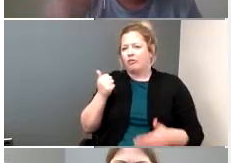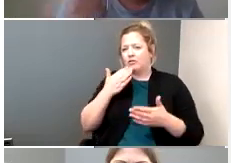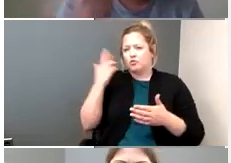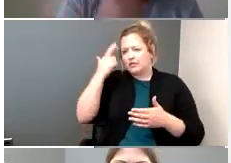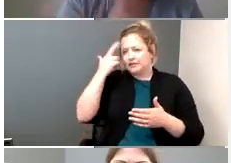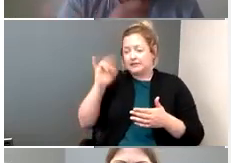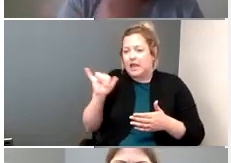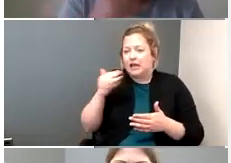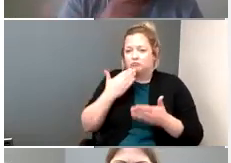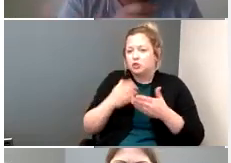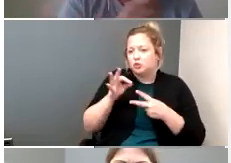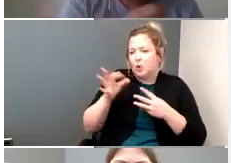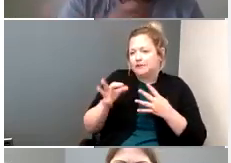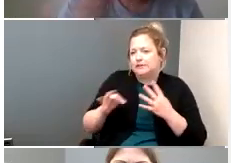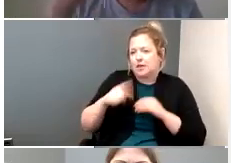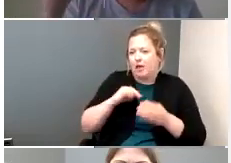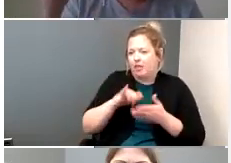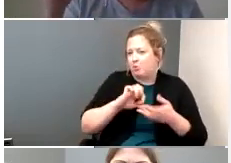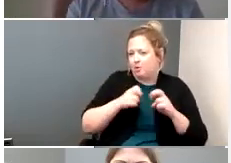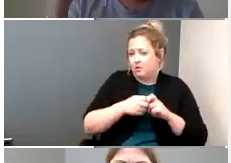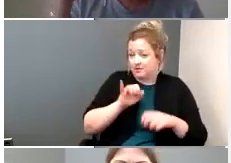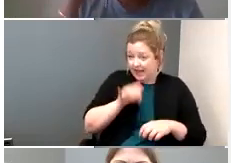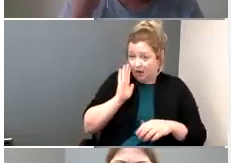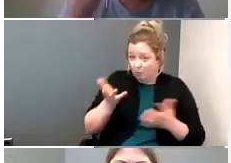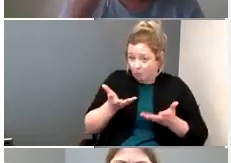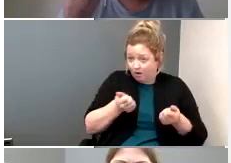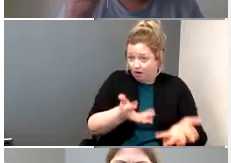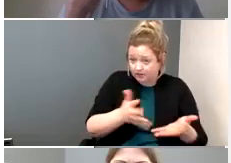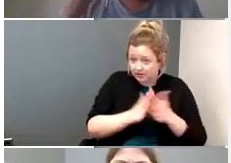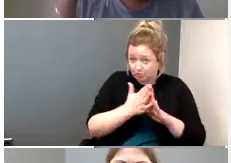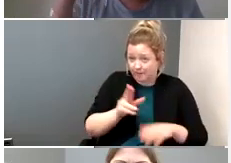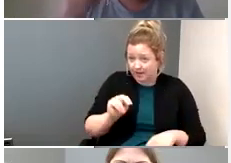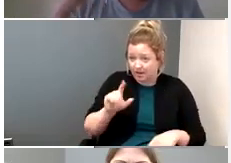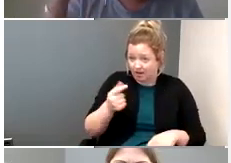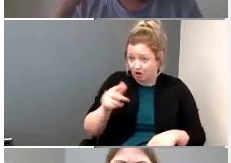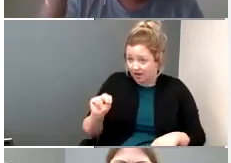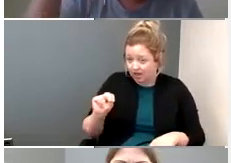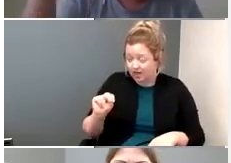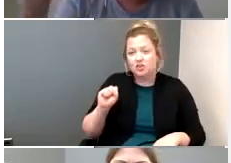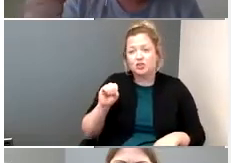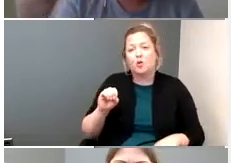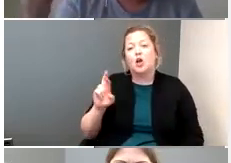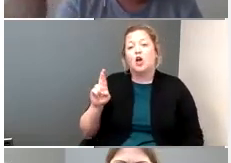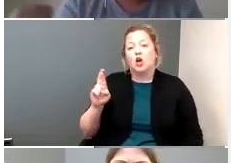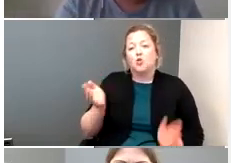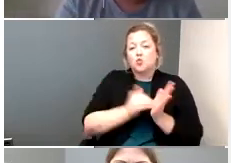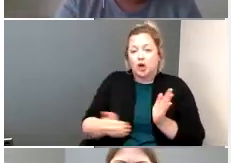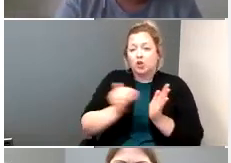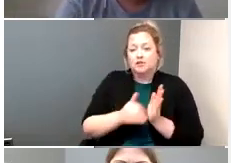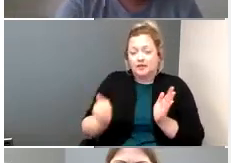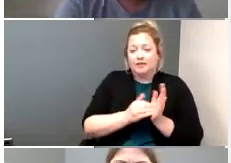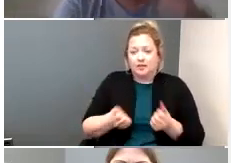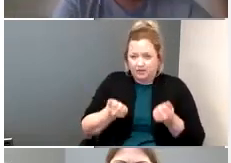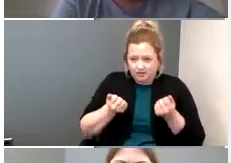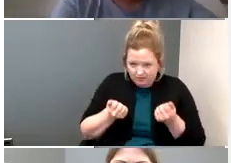log n? So as Vamsi says here, recursive calls gets you more and more redundant recursive